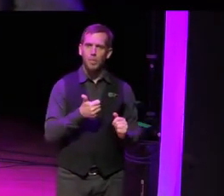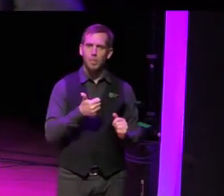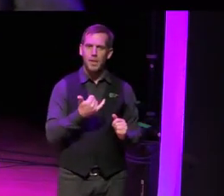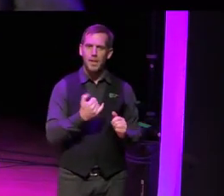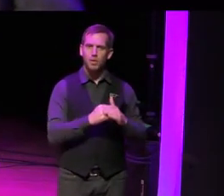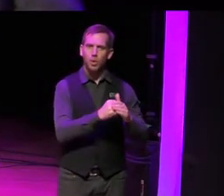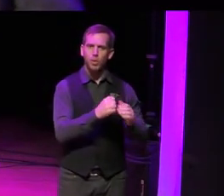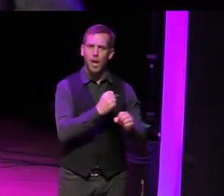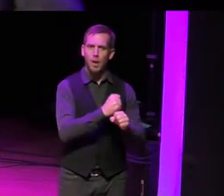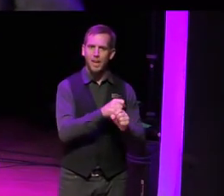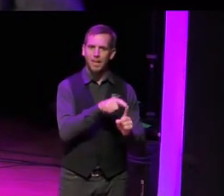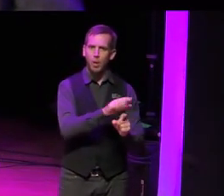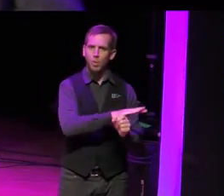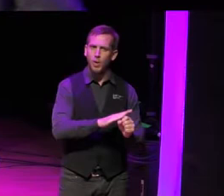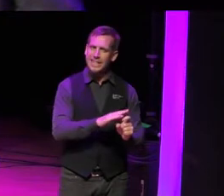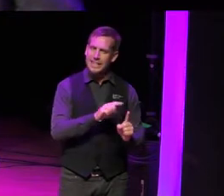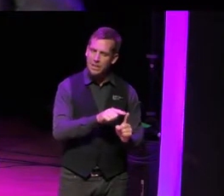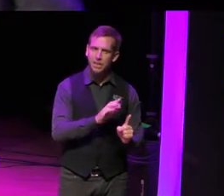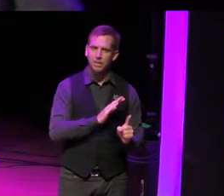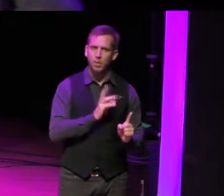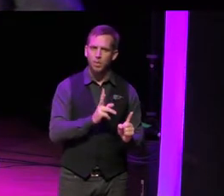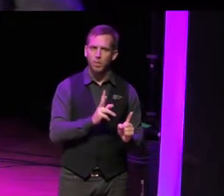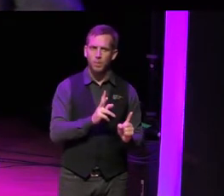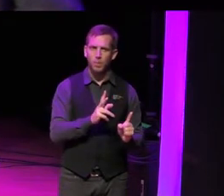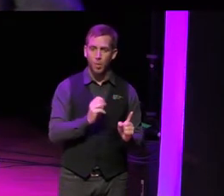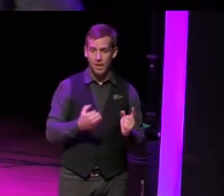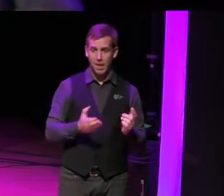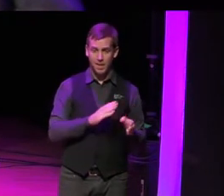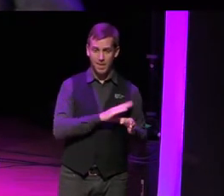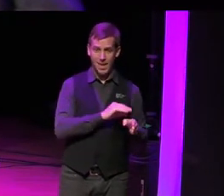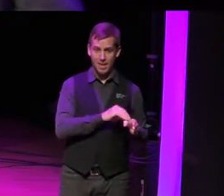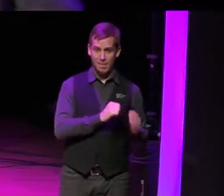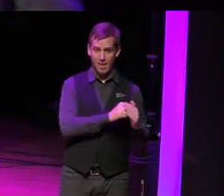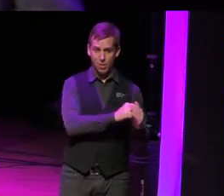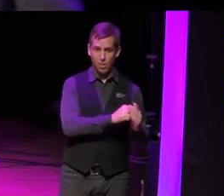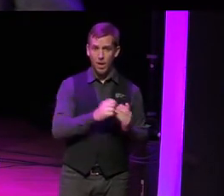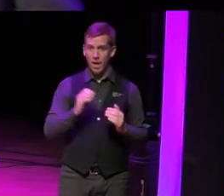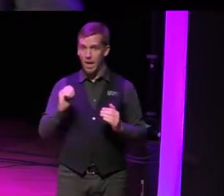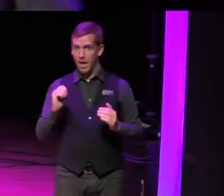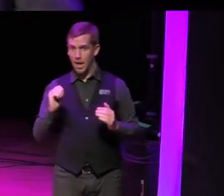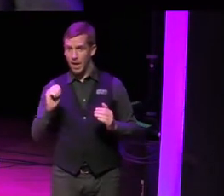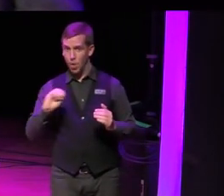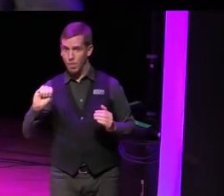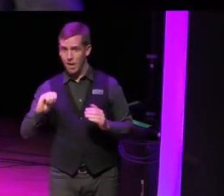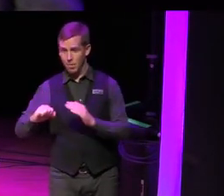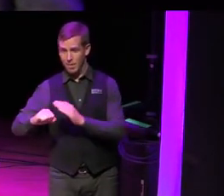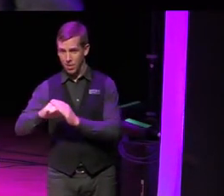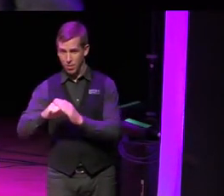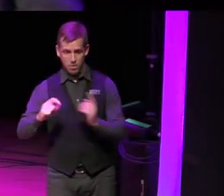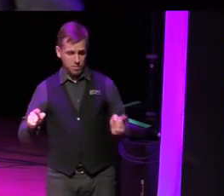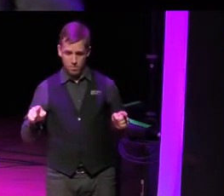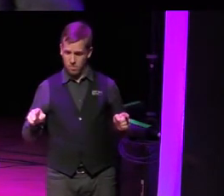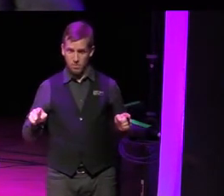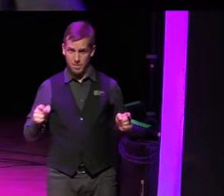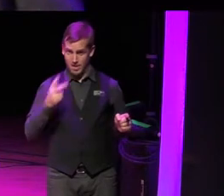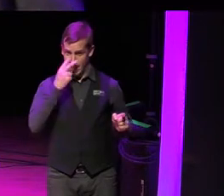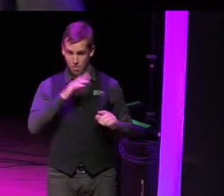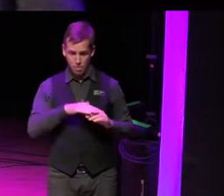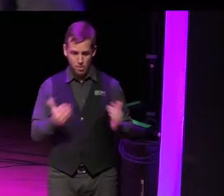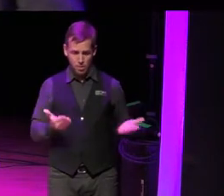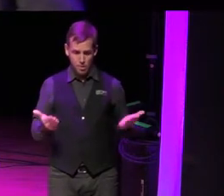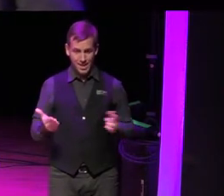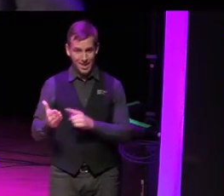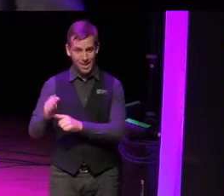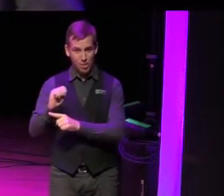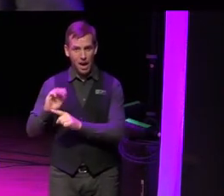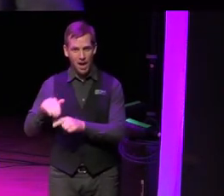you leave a lot of, if you compare Swedish aid with the European aid, European aid has had a lot of